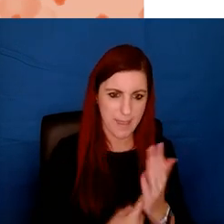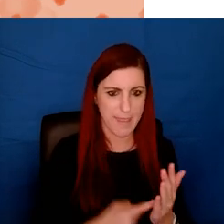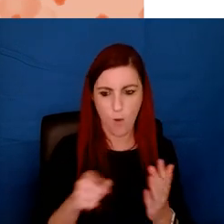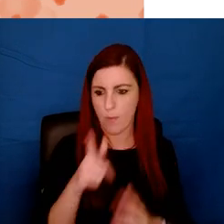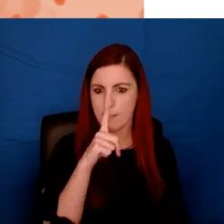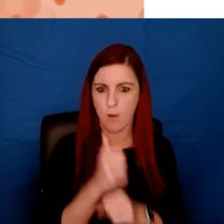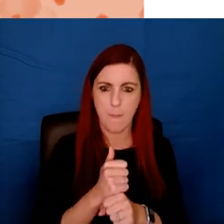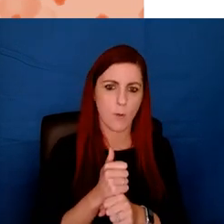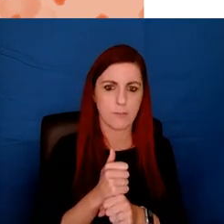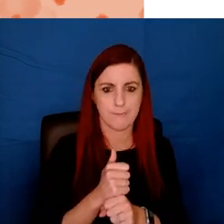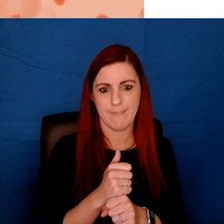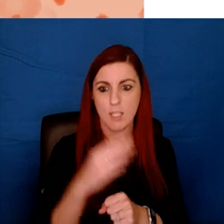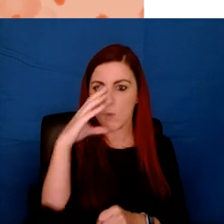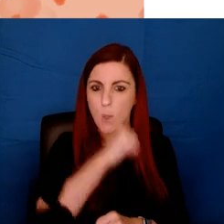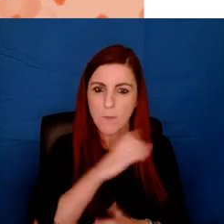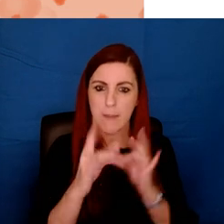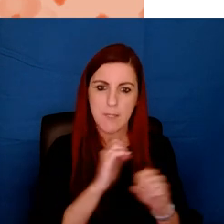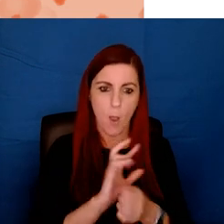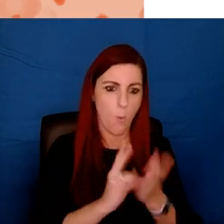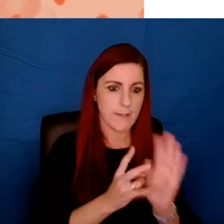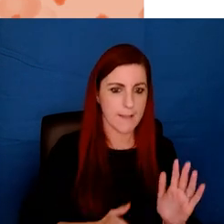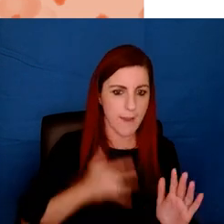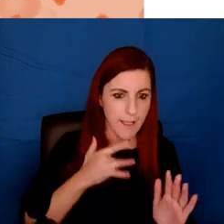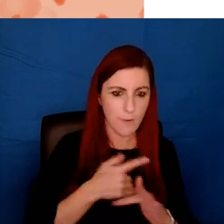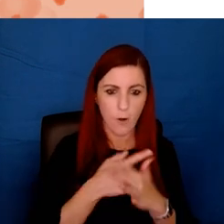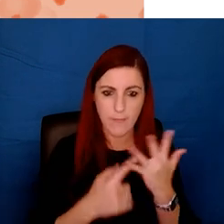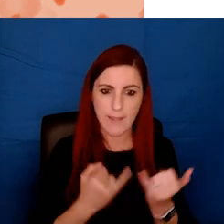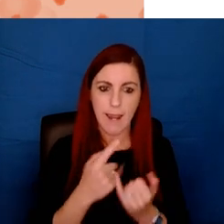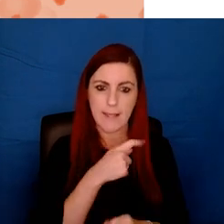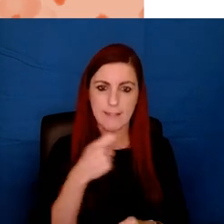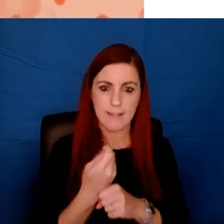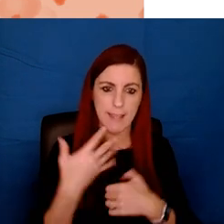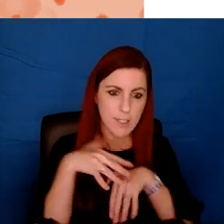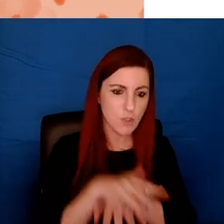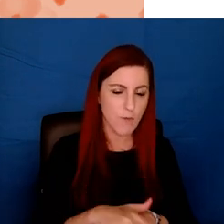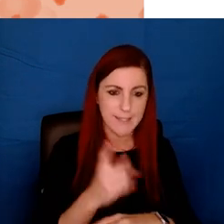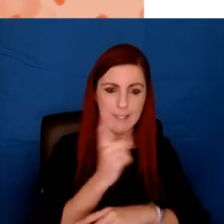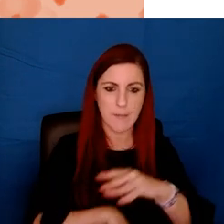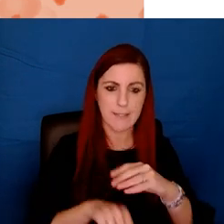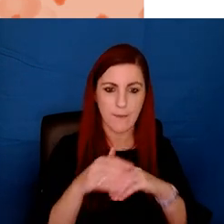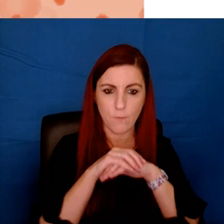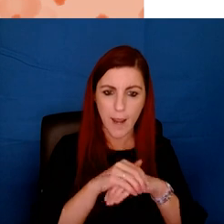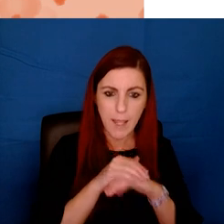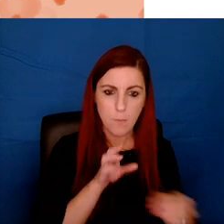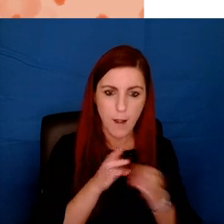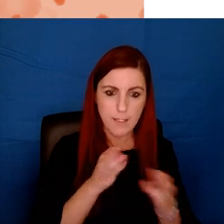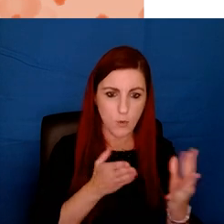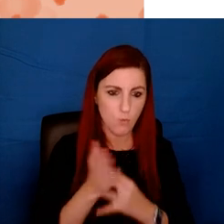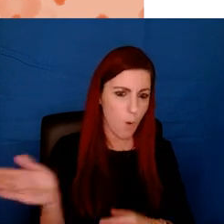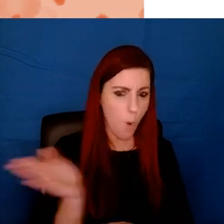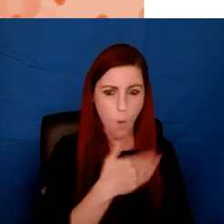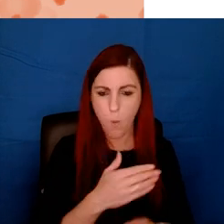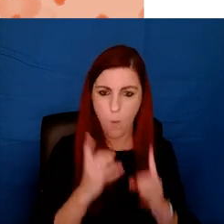and those sorts of things. Again, like I said, integrating disability-friendly practices throughout the health service, so from